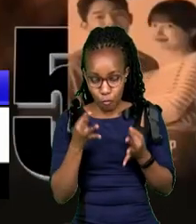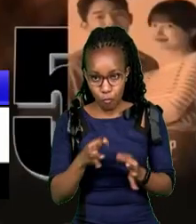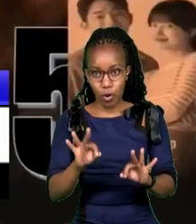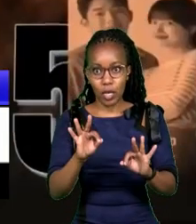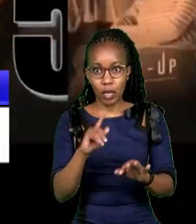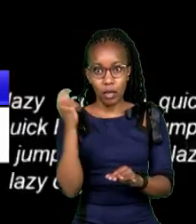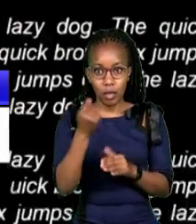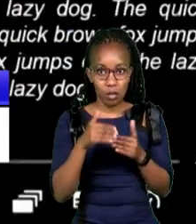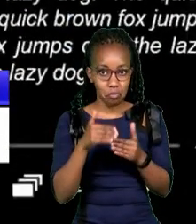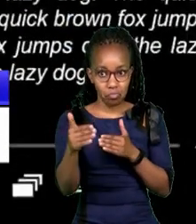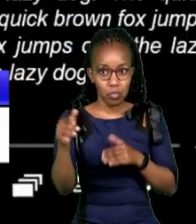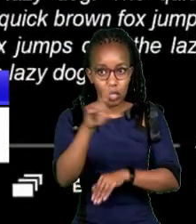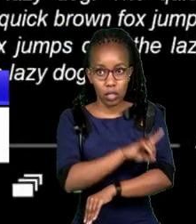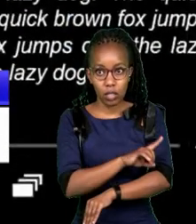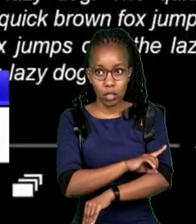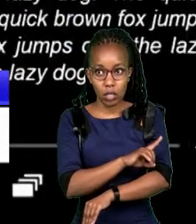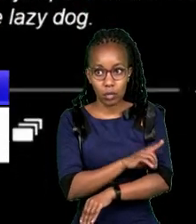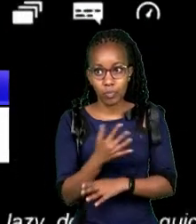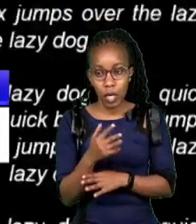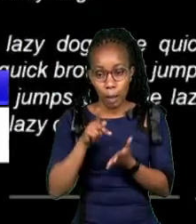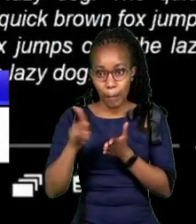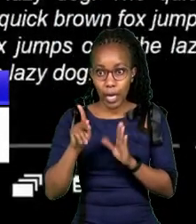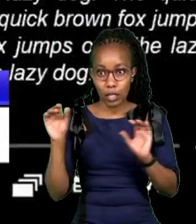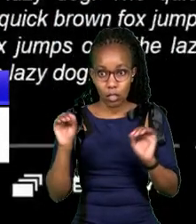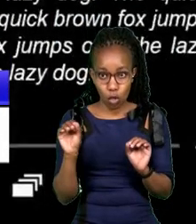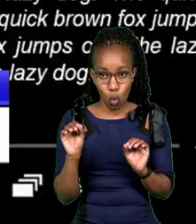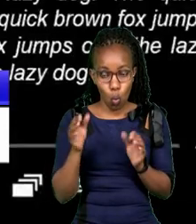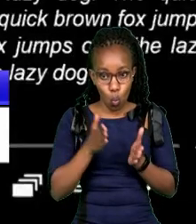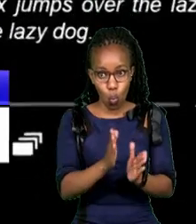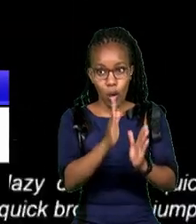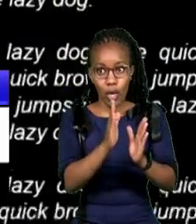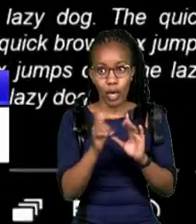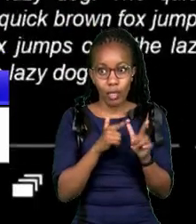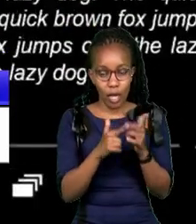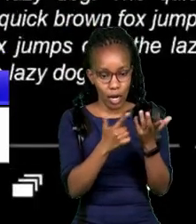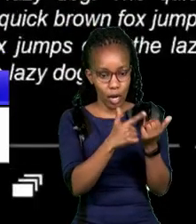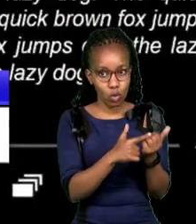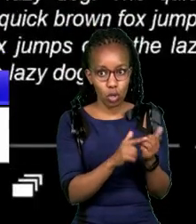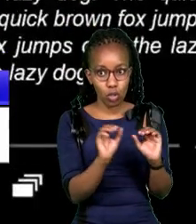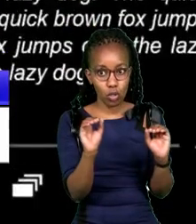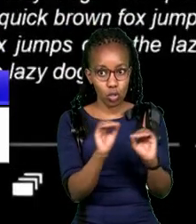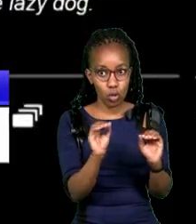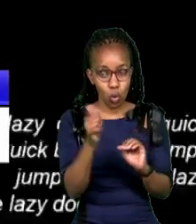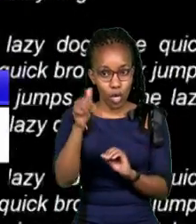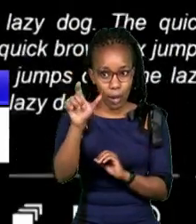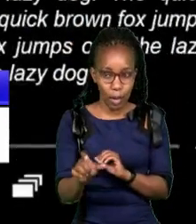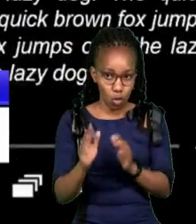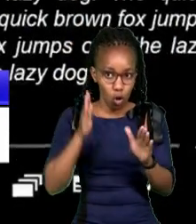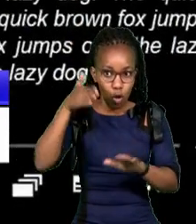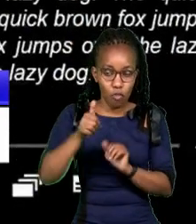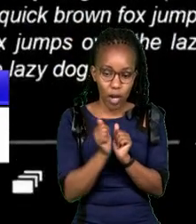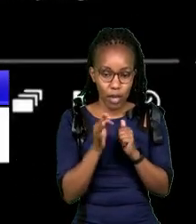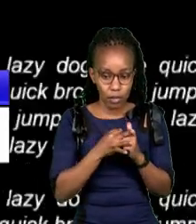in the next coming days. Non-paying Netflix subscribers in the country will not be counted in the paid total, and anyone above 18 years